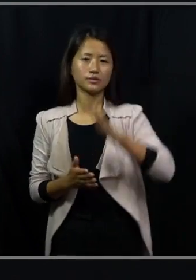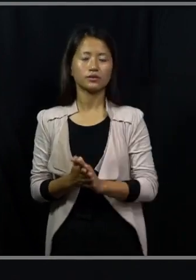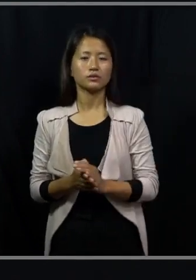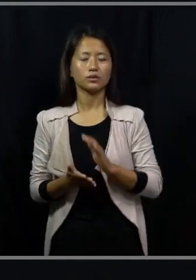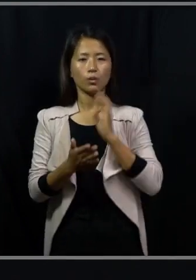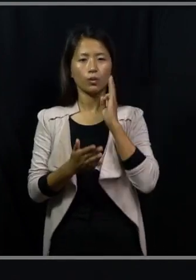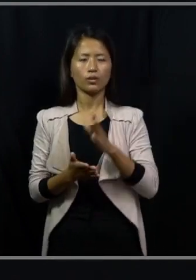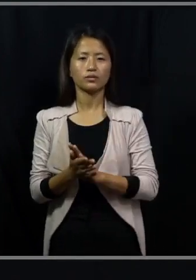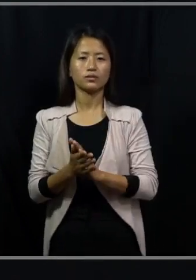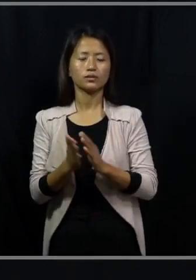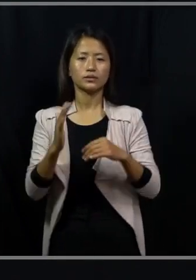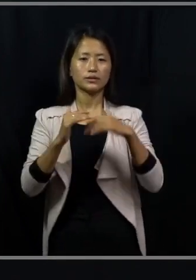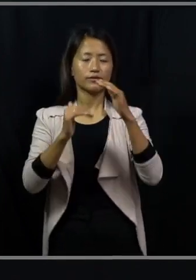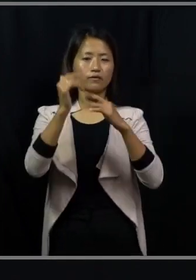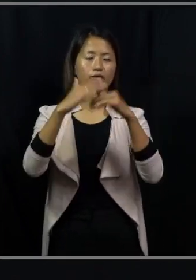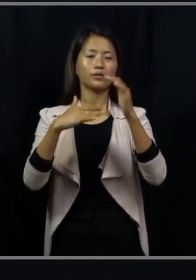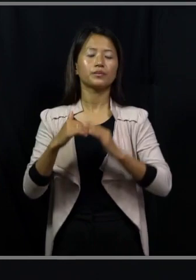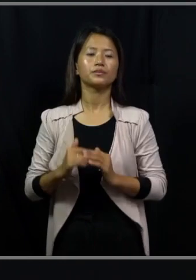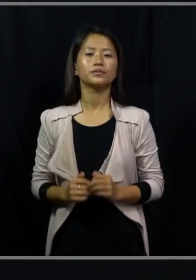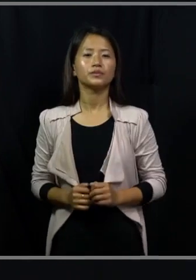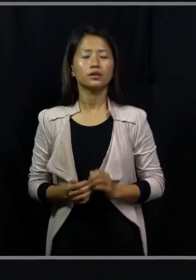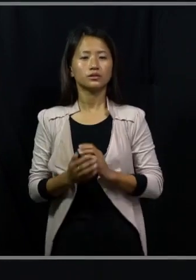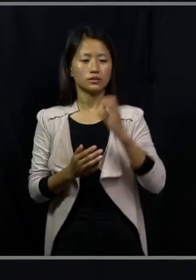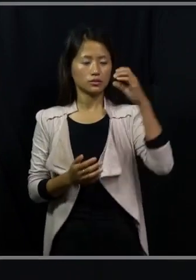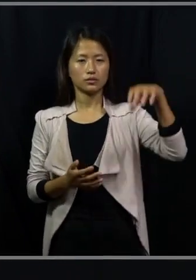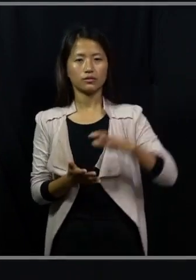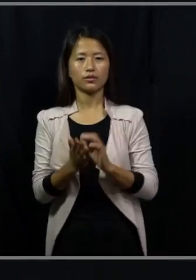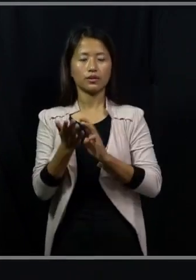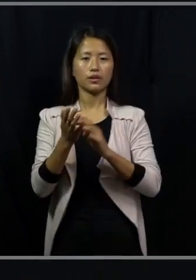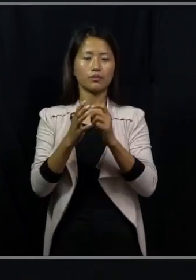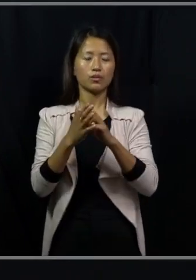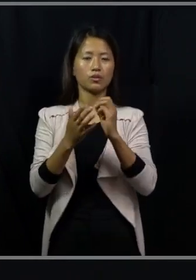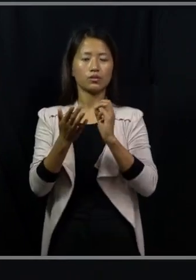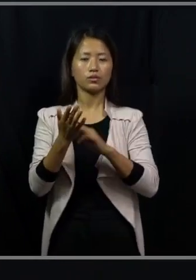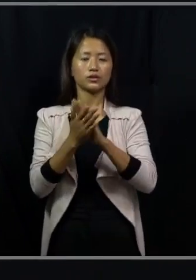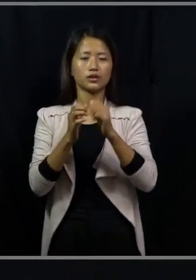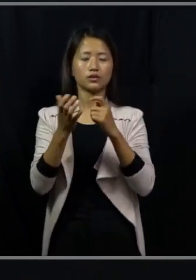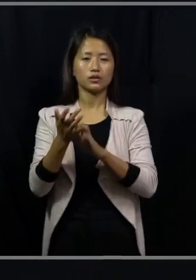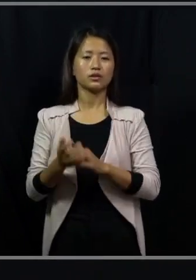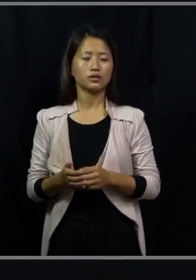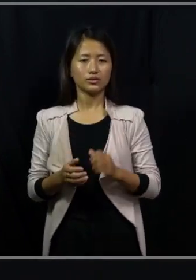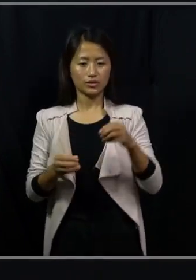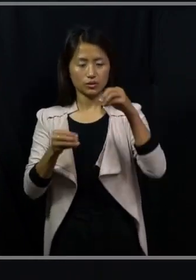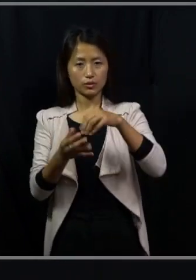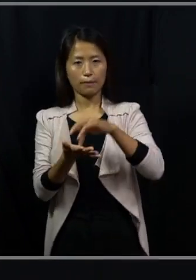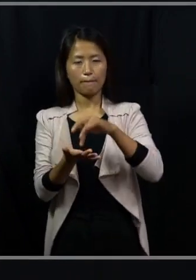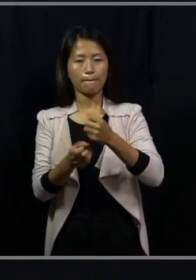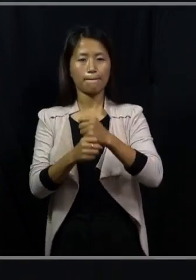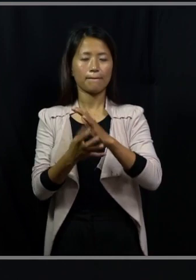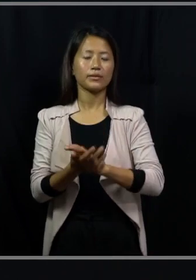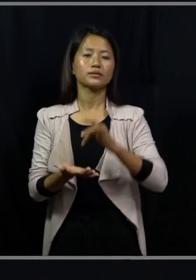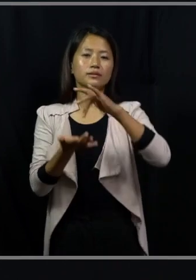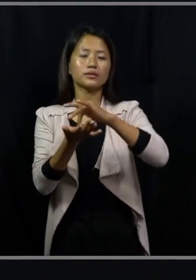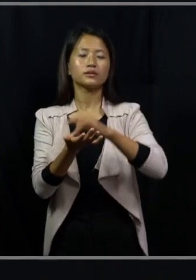well developed. And also the city of Mohenjo-daro, it is located in the river Indus, that is